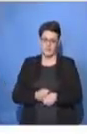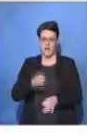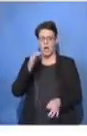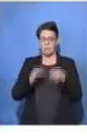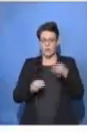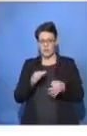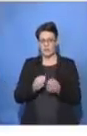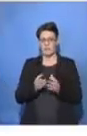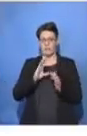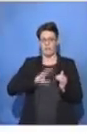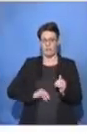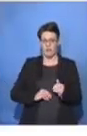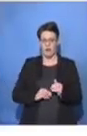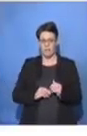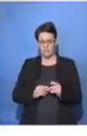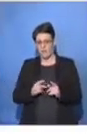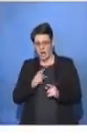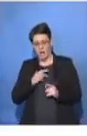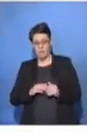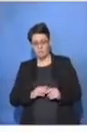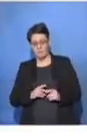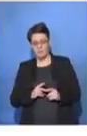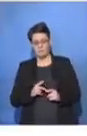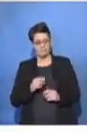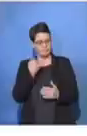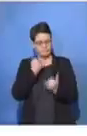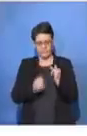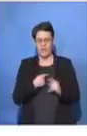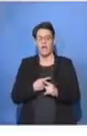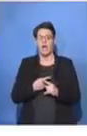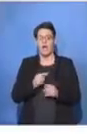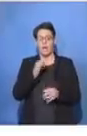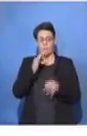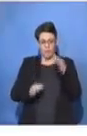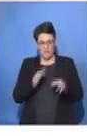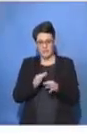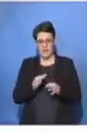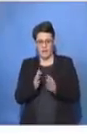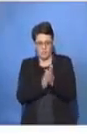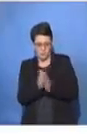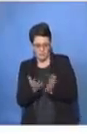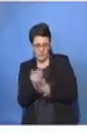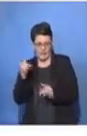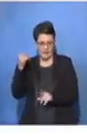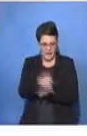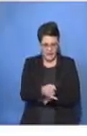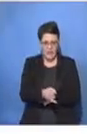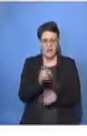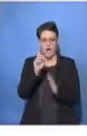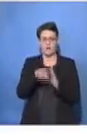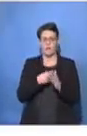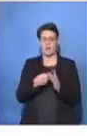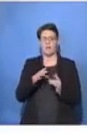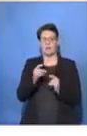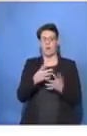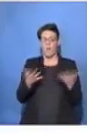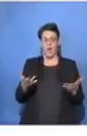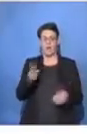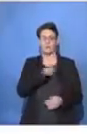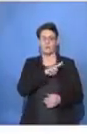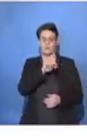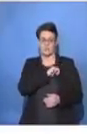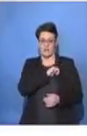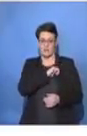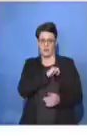politically motivated killings which took place ahead of elections during the nomination period, specifically in